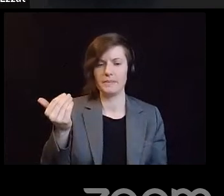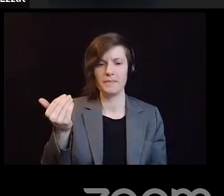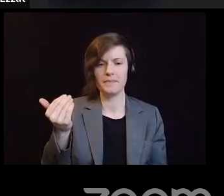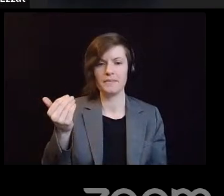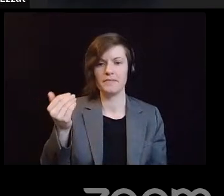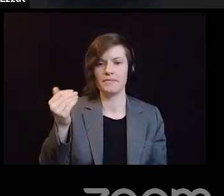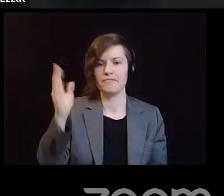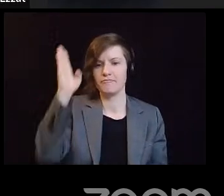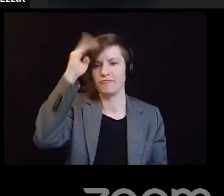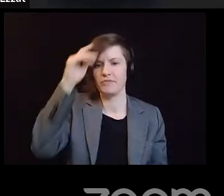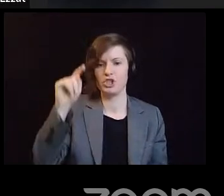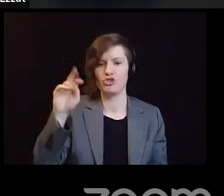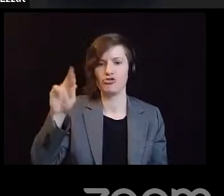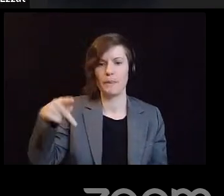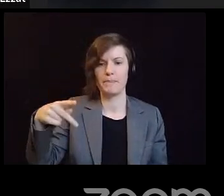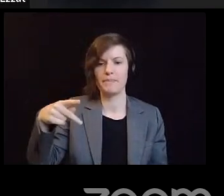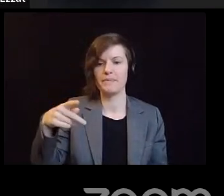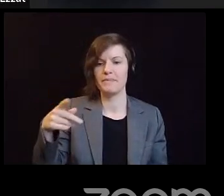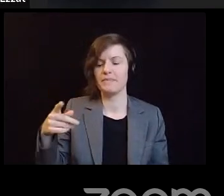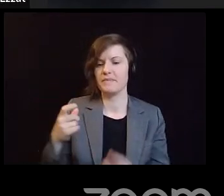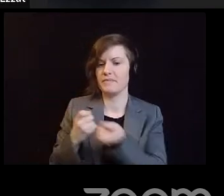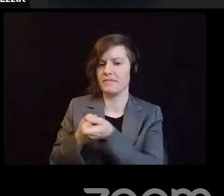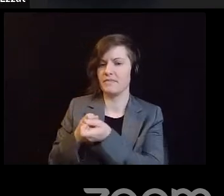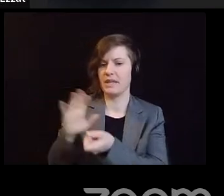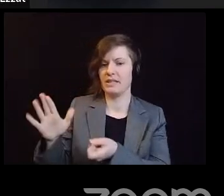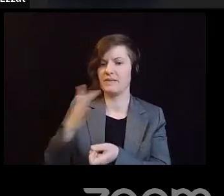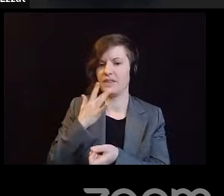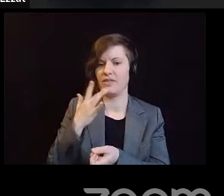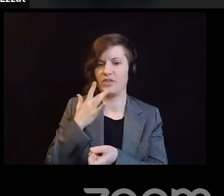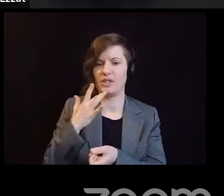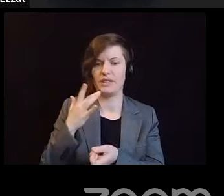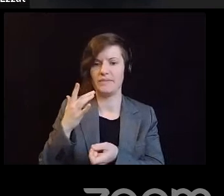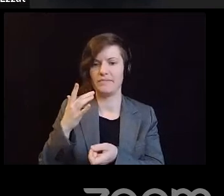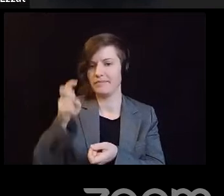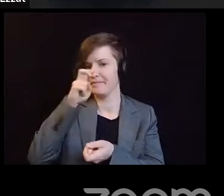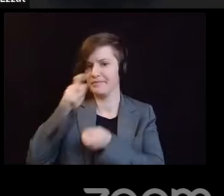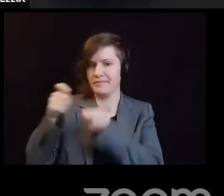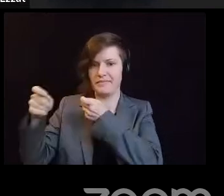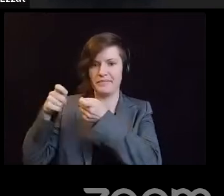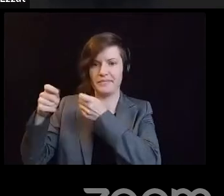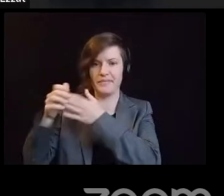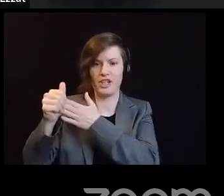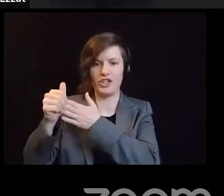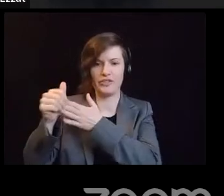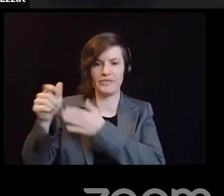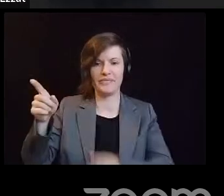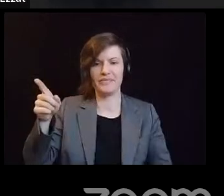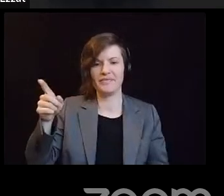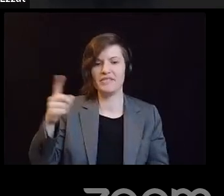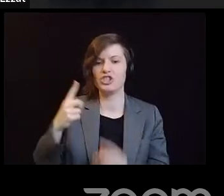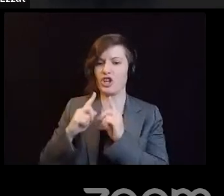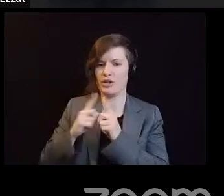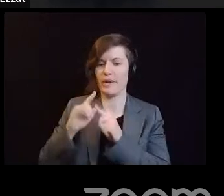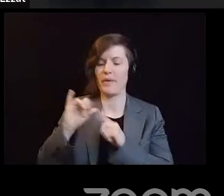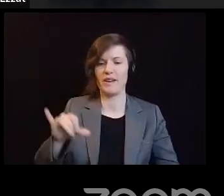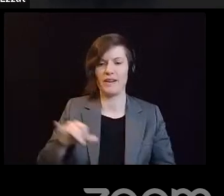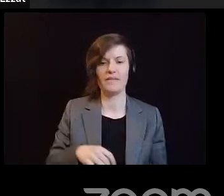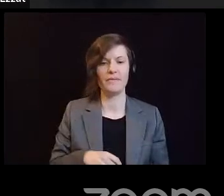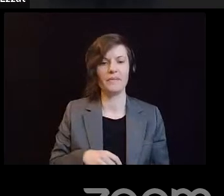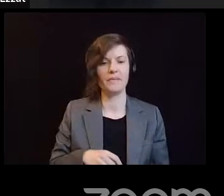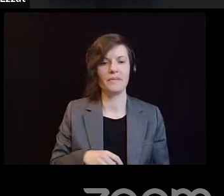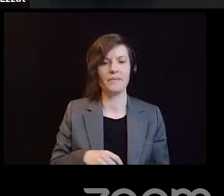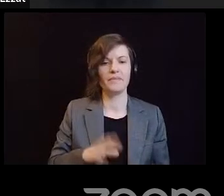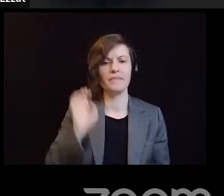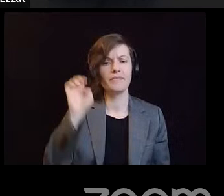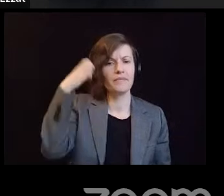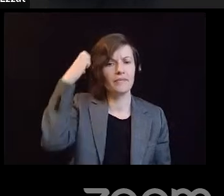supporting his favorite dictator, talked quite a bit about that. In Europe, my understanding is that there's been increasing scrutiny of